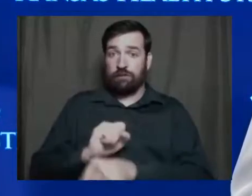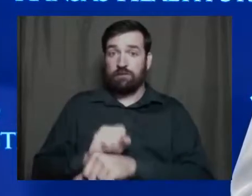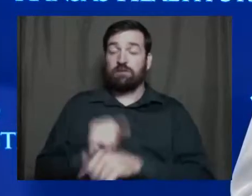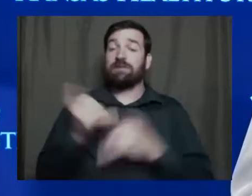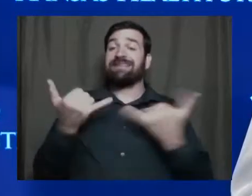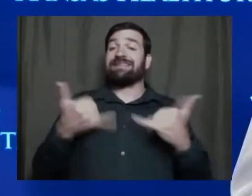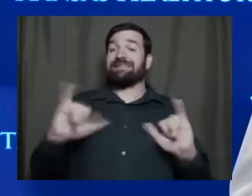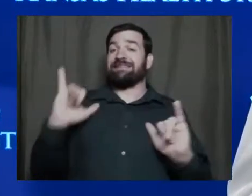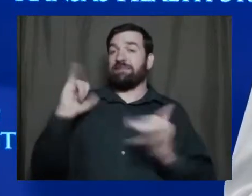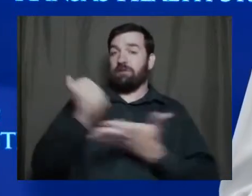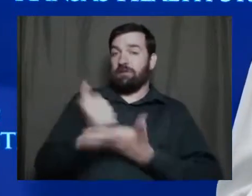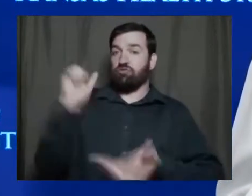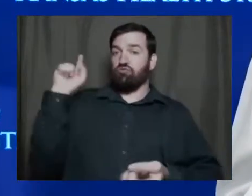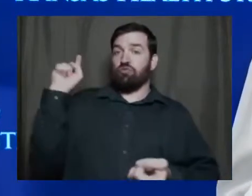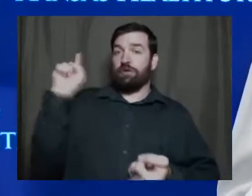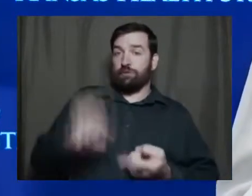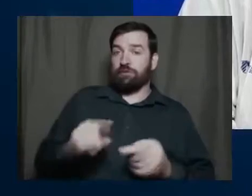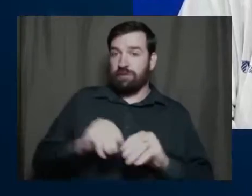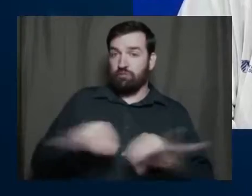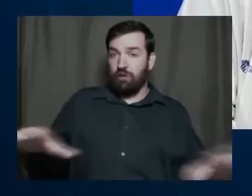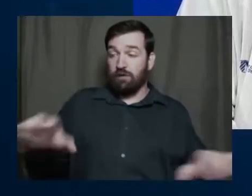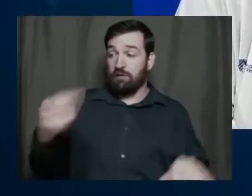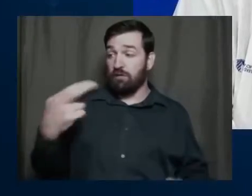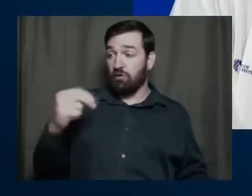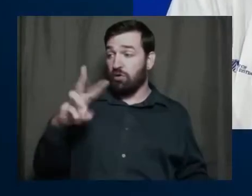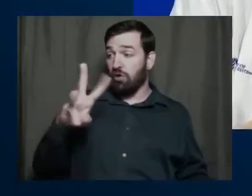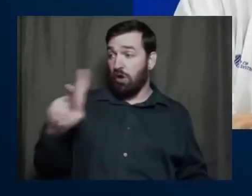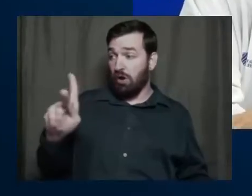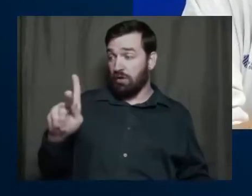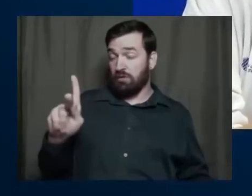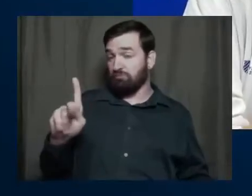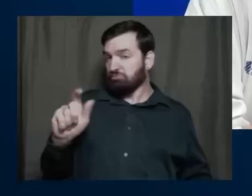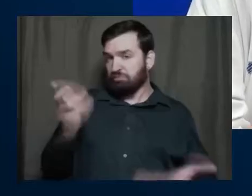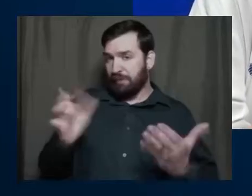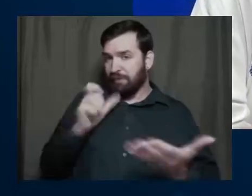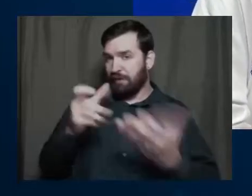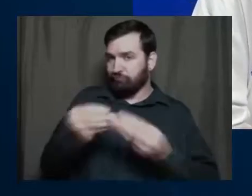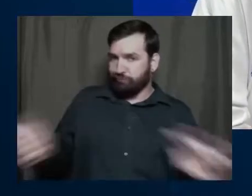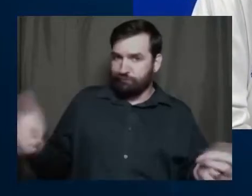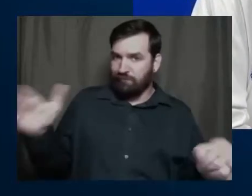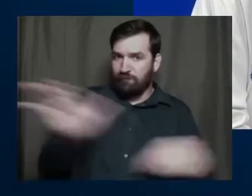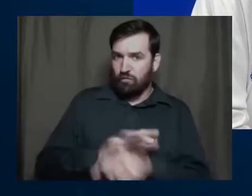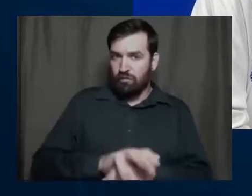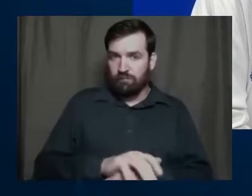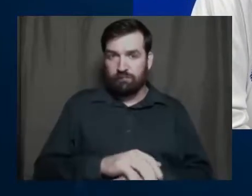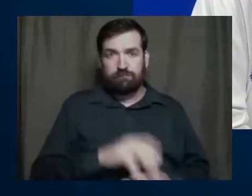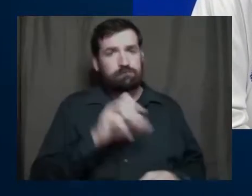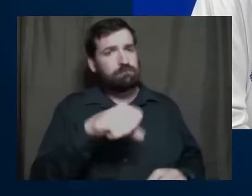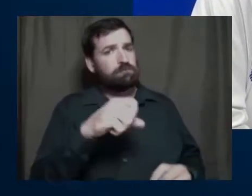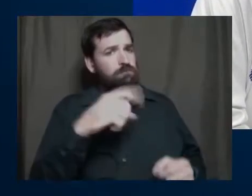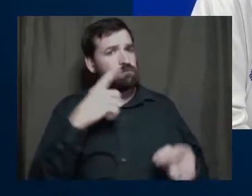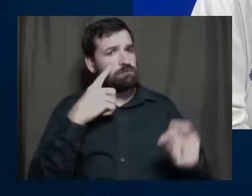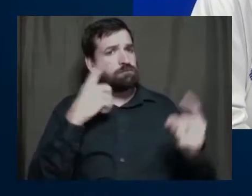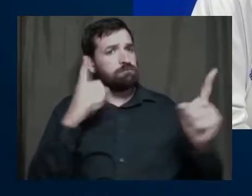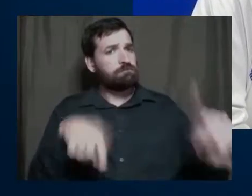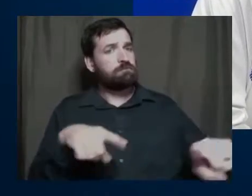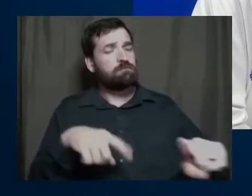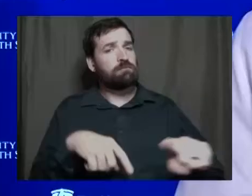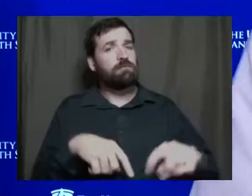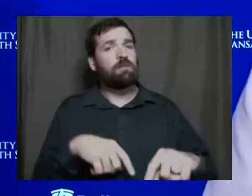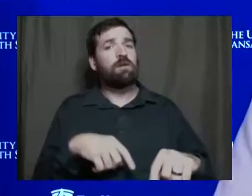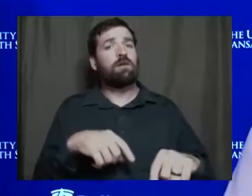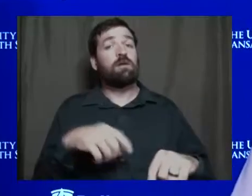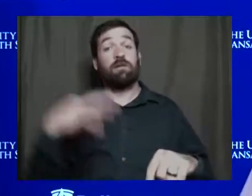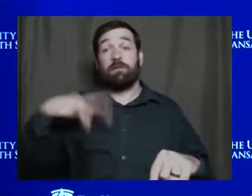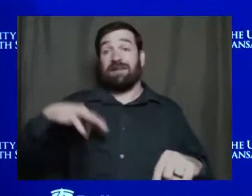the spread of the Delta variant. It may not eliminate it completely. Yeah, and I think, what is the benefit for me? I think you have to look at